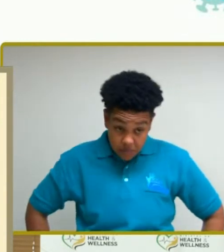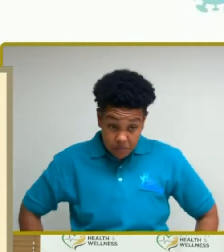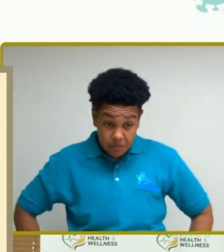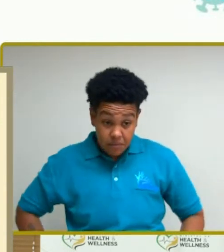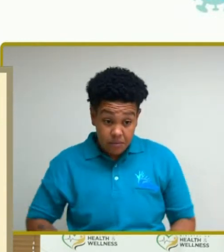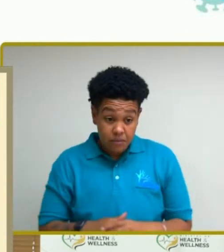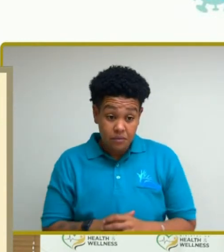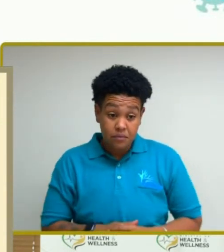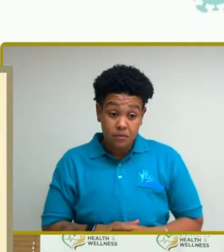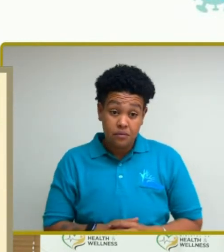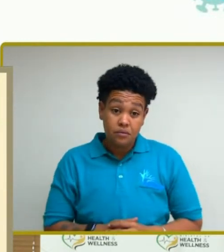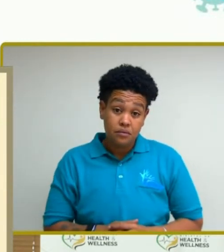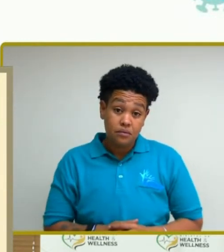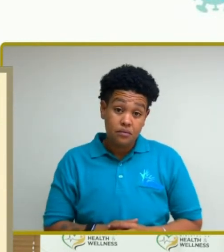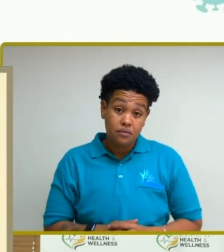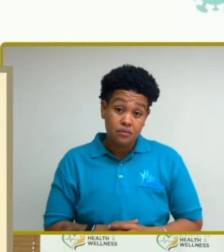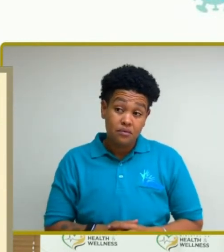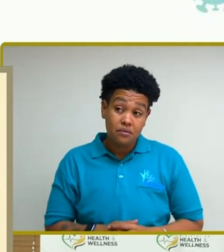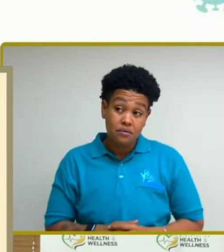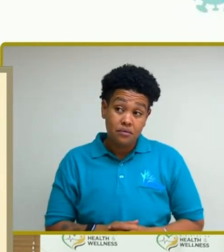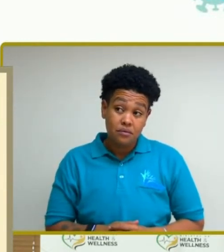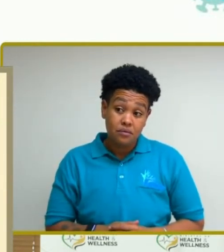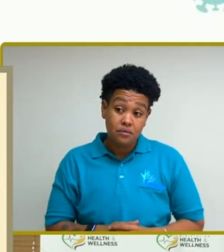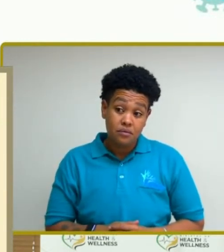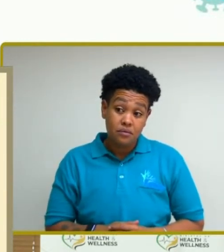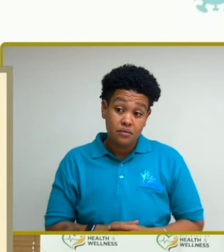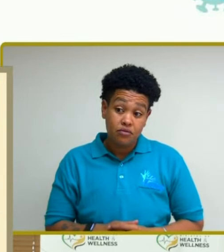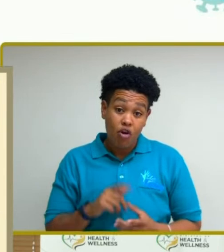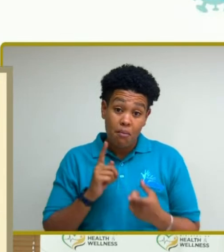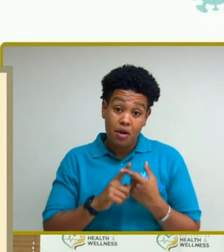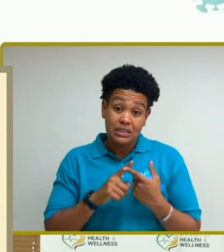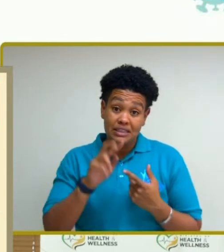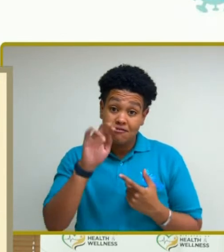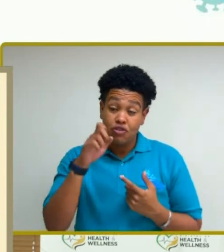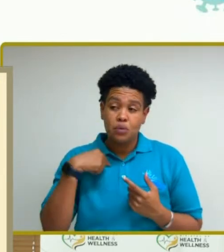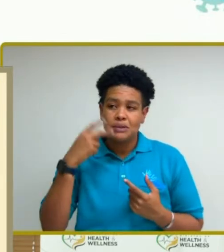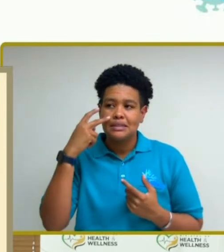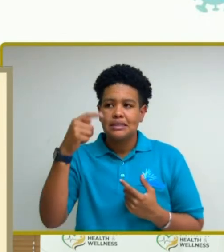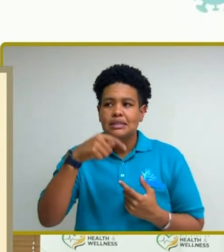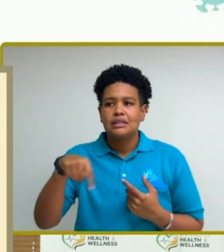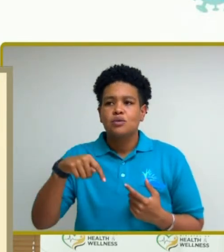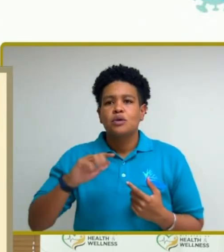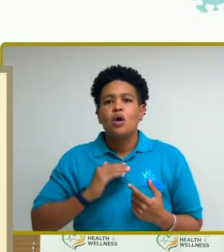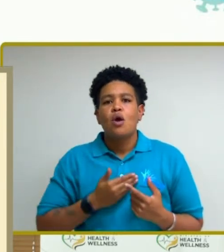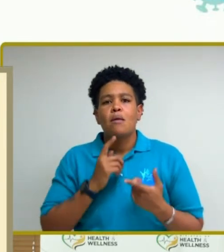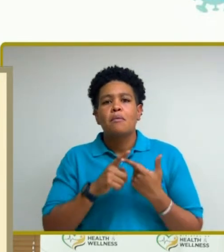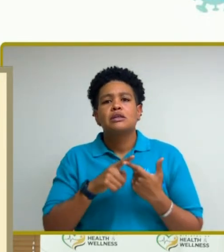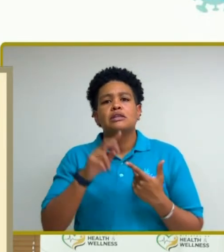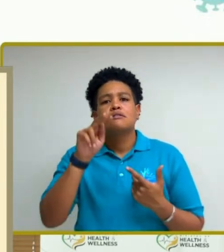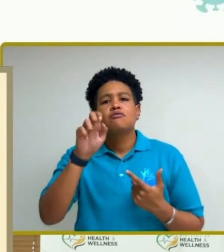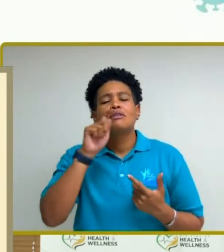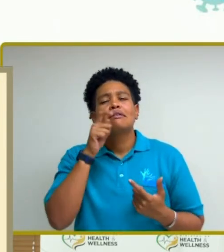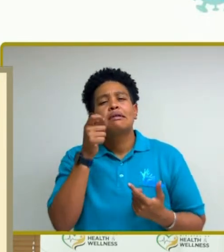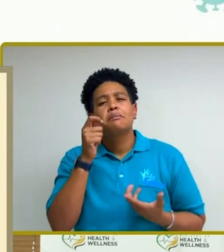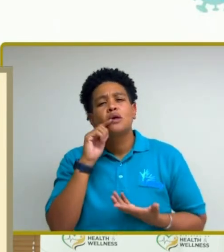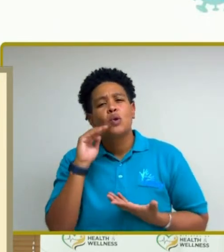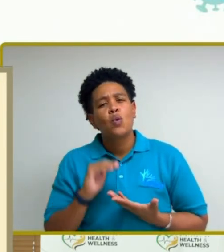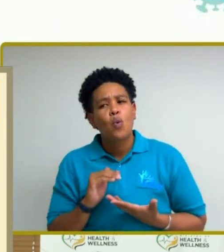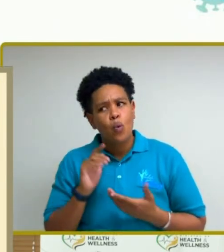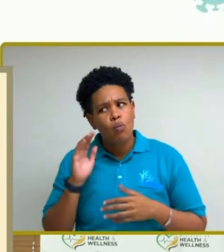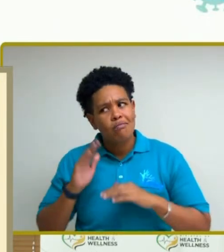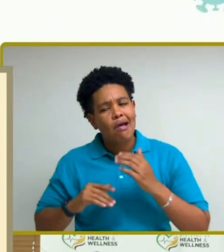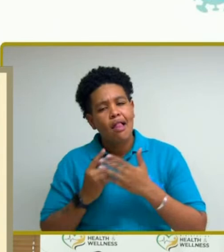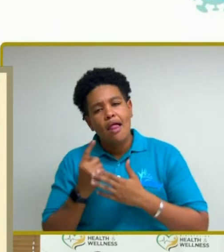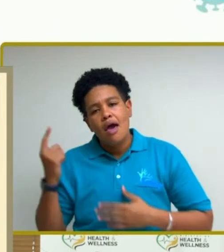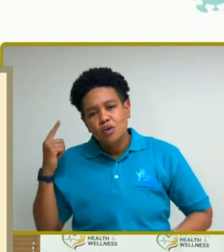In terms of our positivity rates, we would have seen that this week our positivity rates are a little bit lower than last